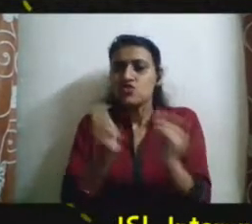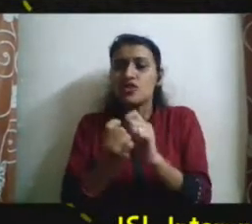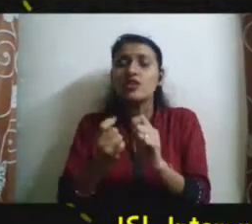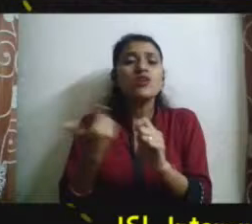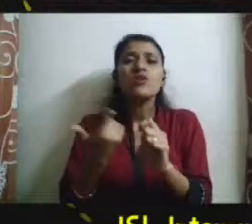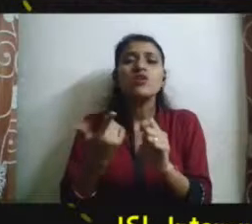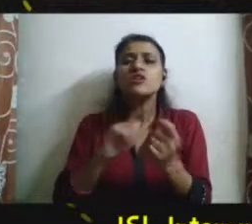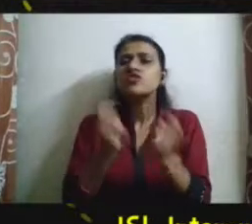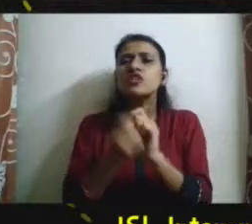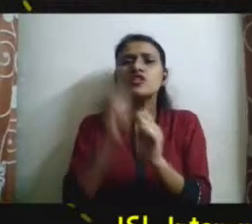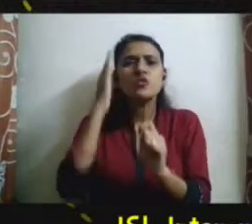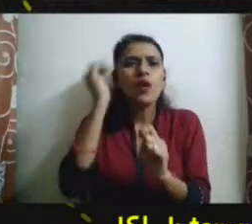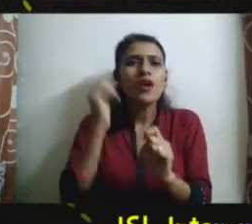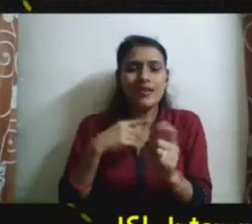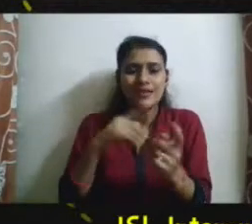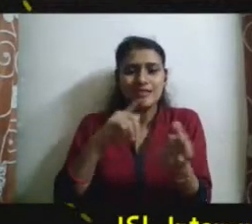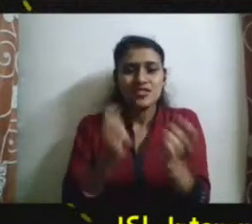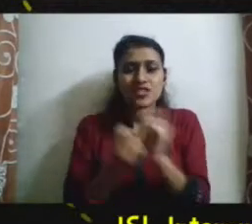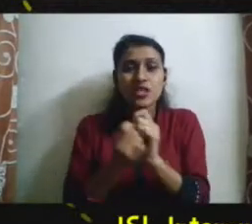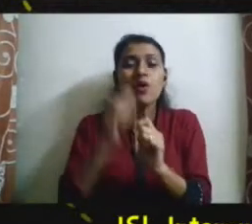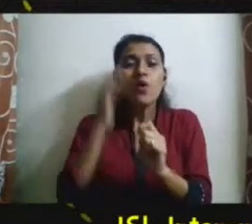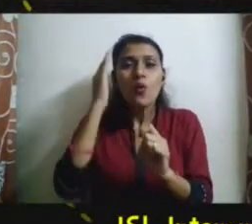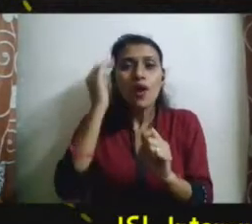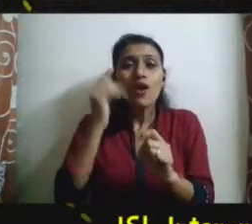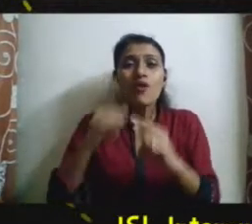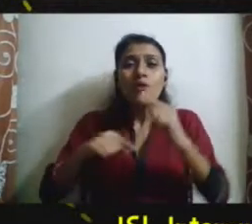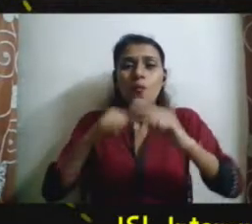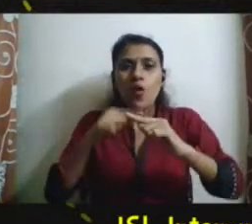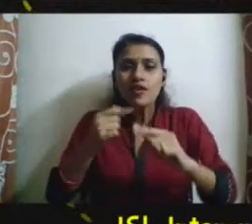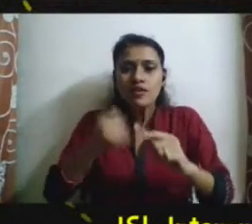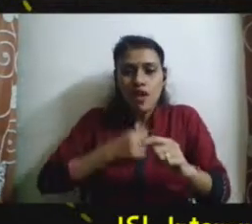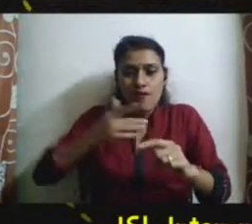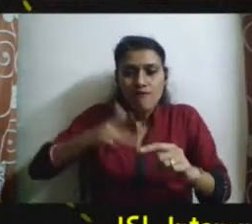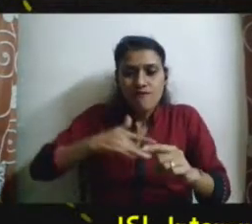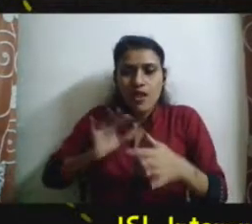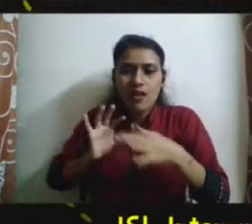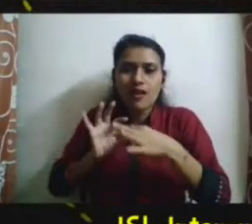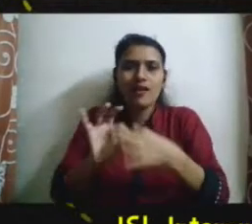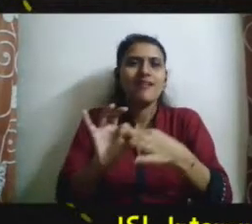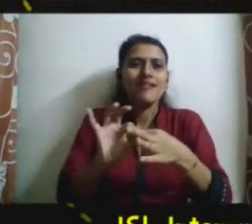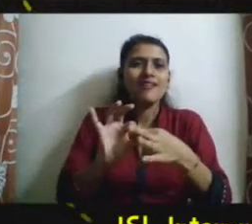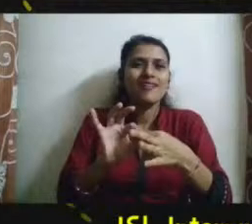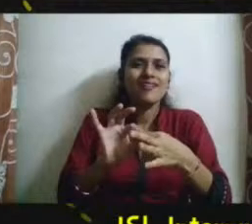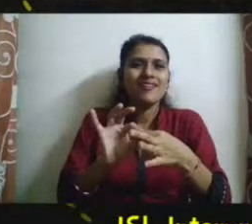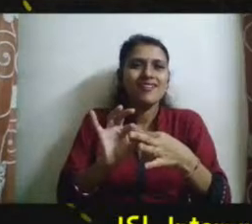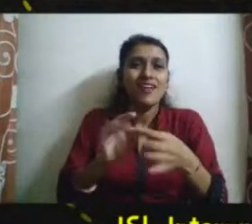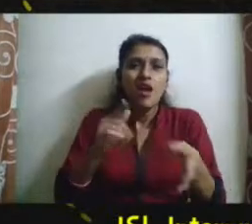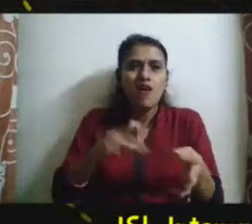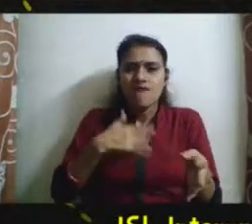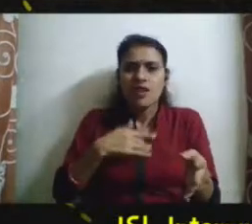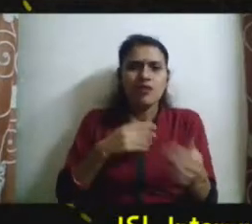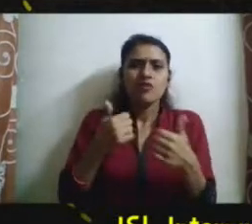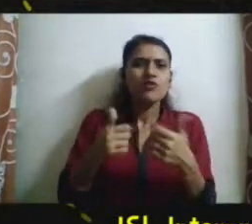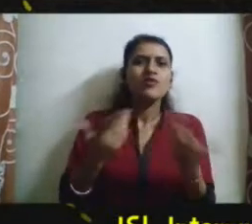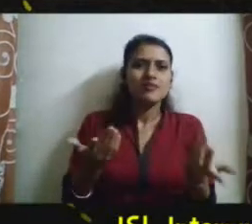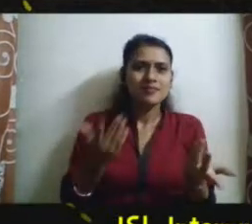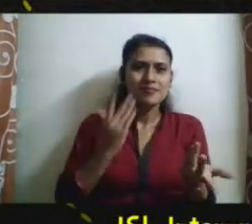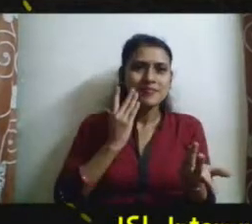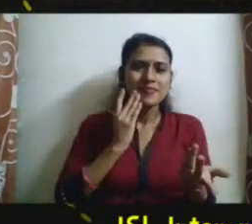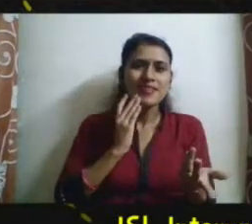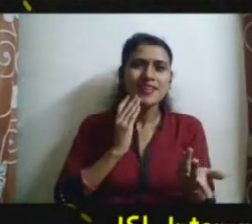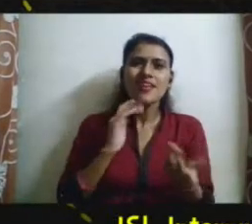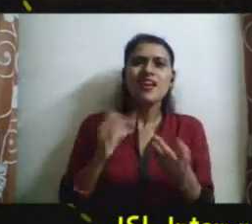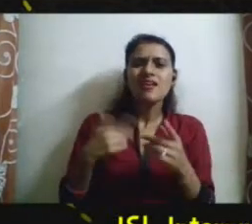to change to accommodate our feeling, then suddenly it becomes not so great. And actually it parallels that idea of